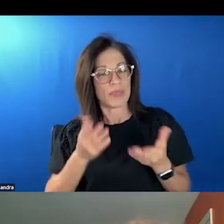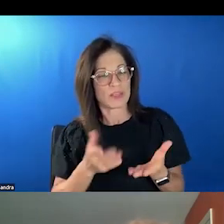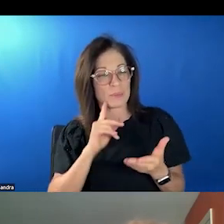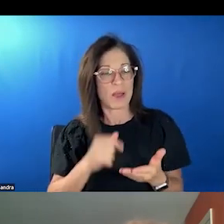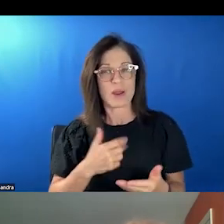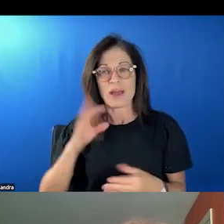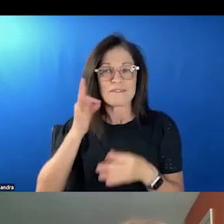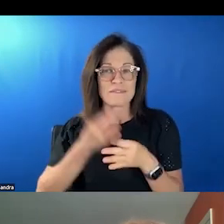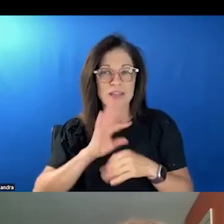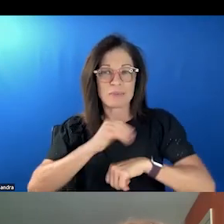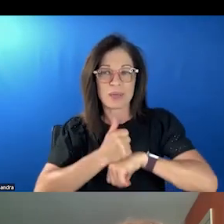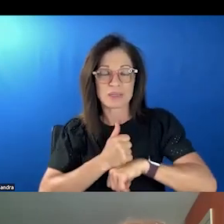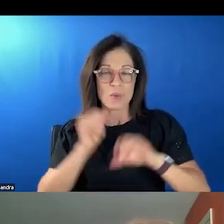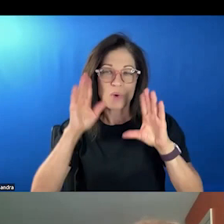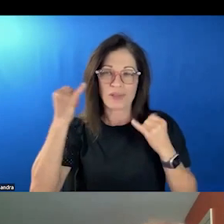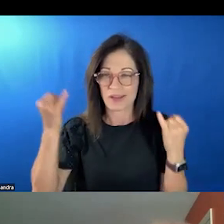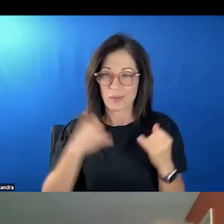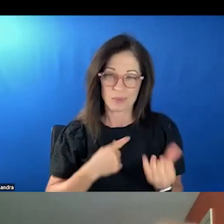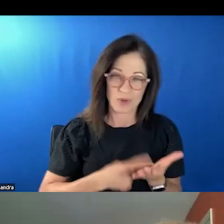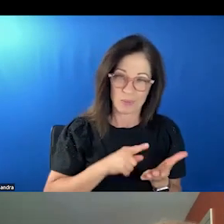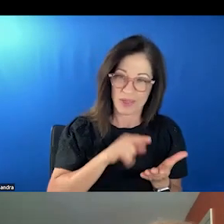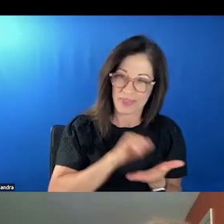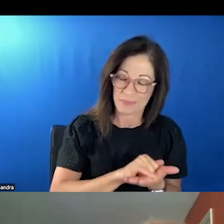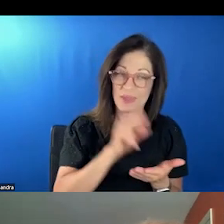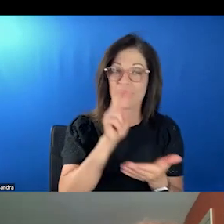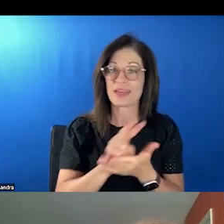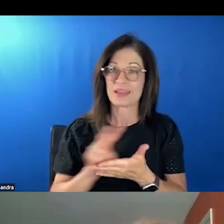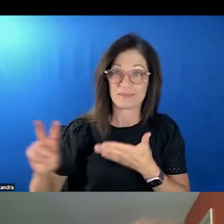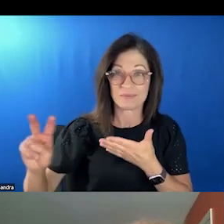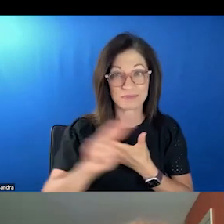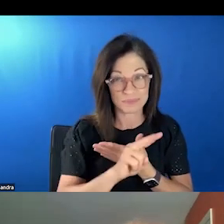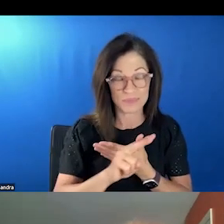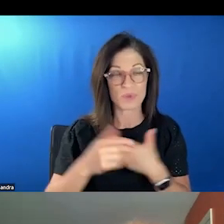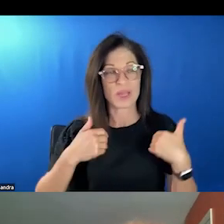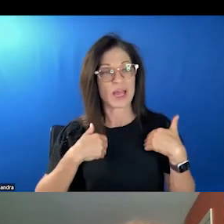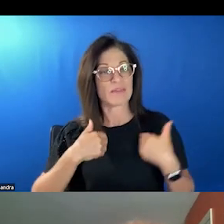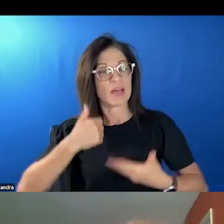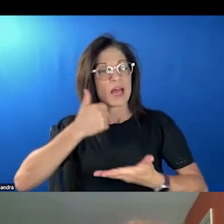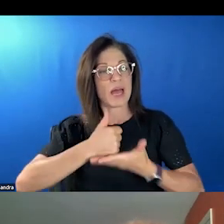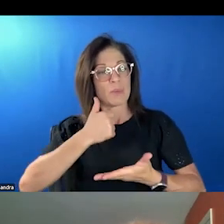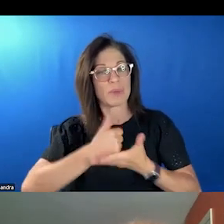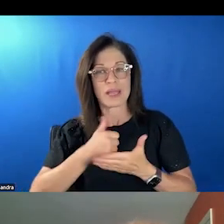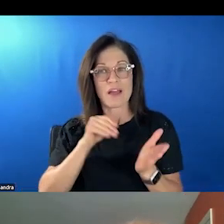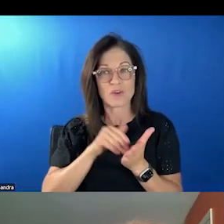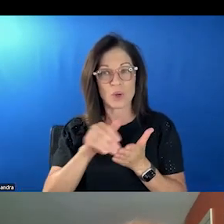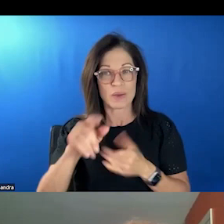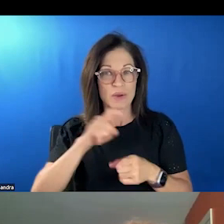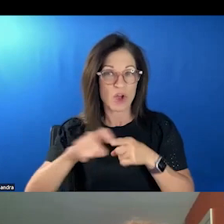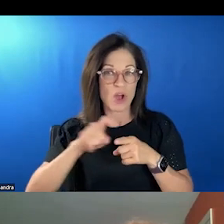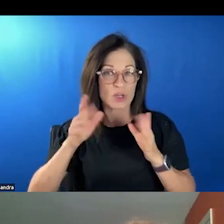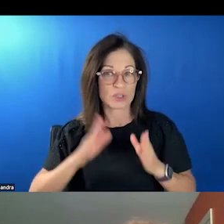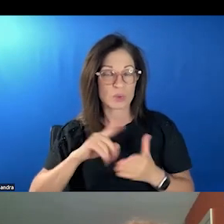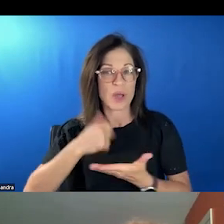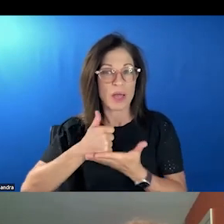initiative we've been sharing about. And the week after that, we have helping frequent callers to helplines,